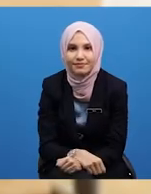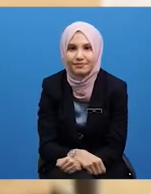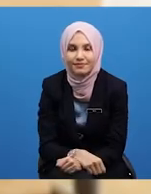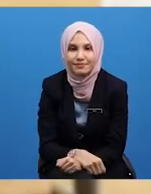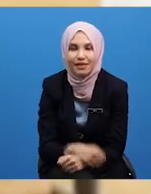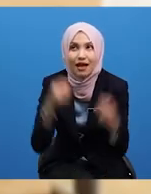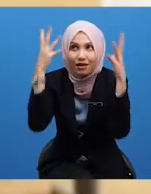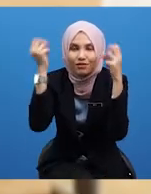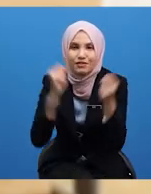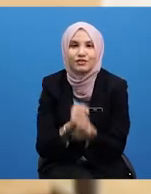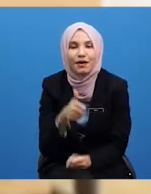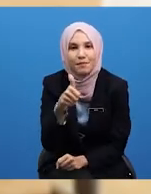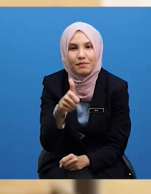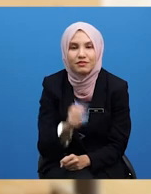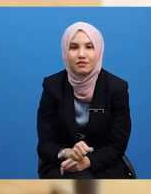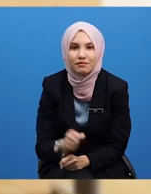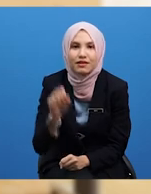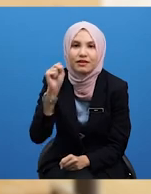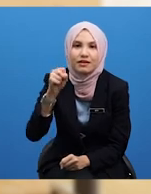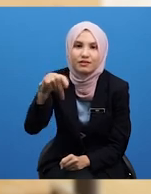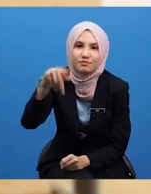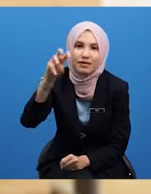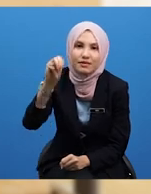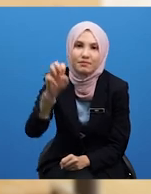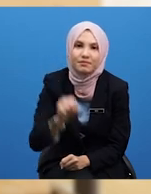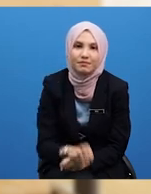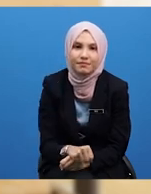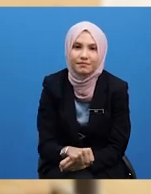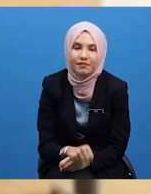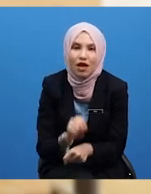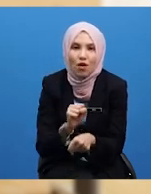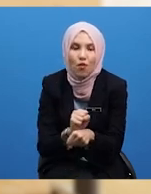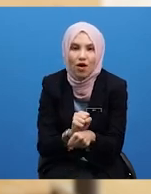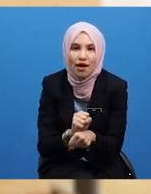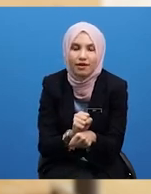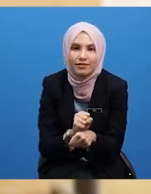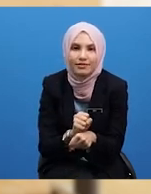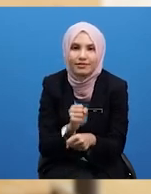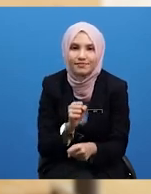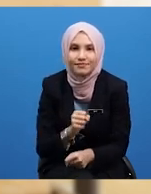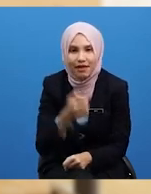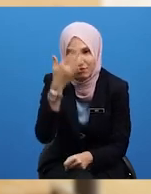I wish you best of luck in your SPM. Work hard